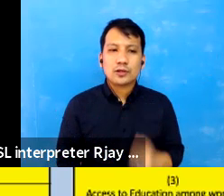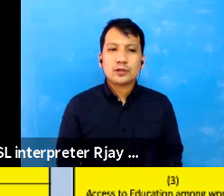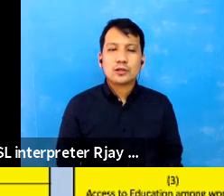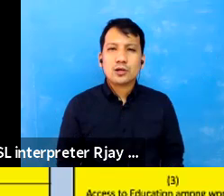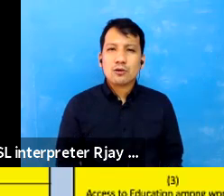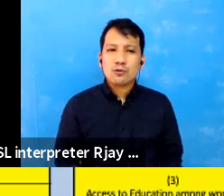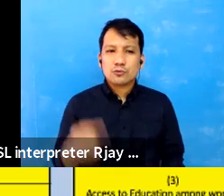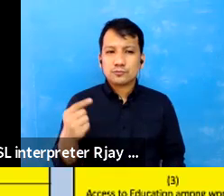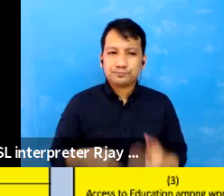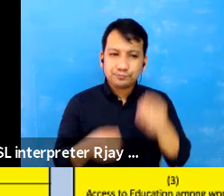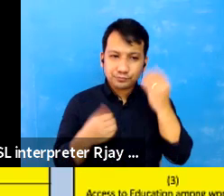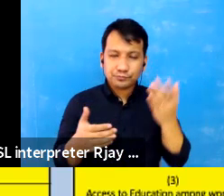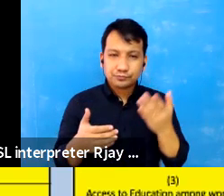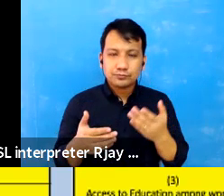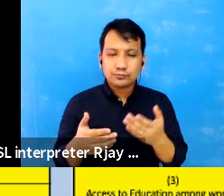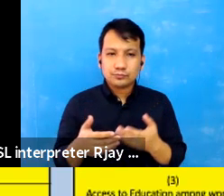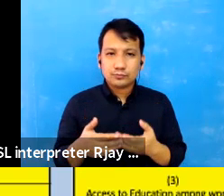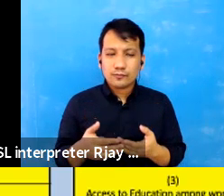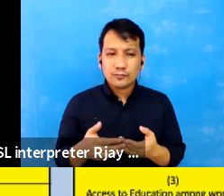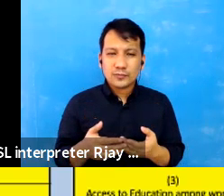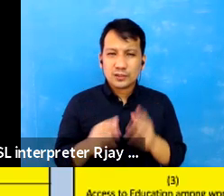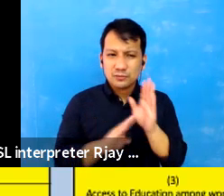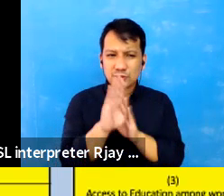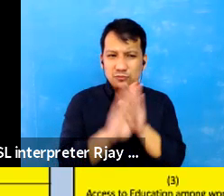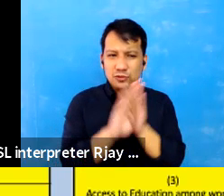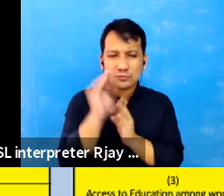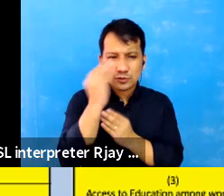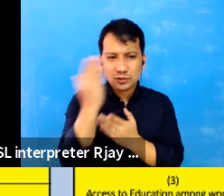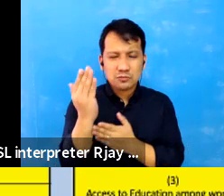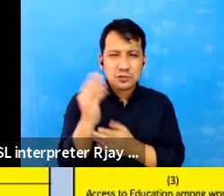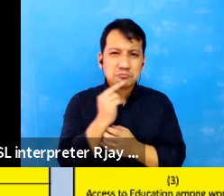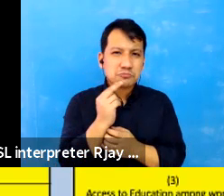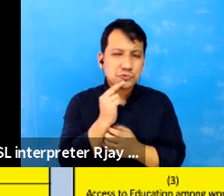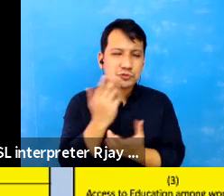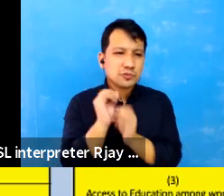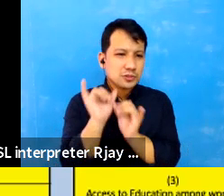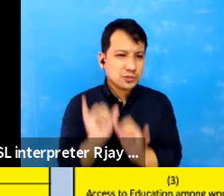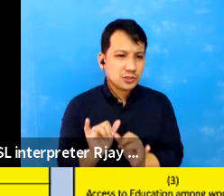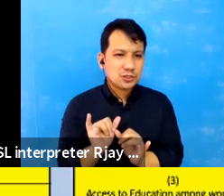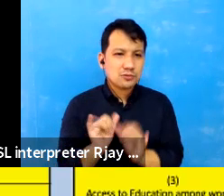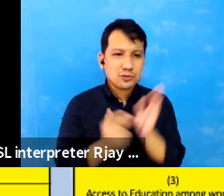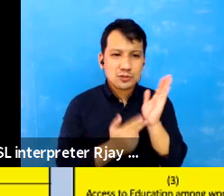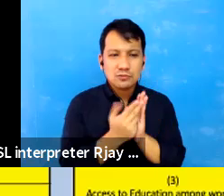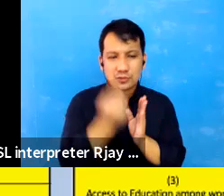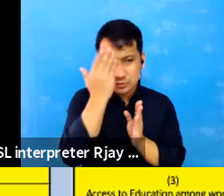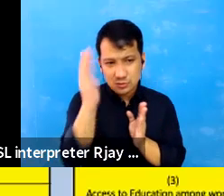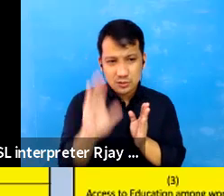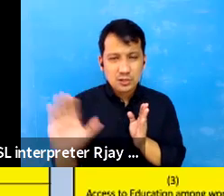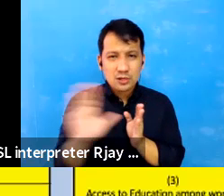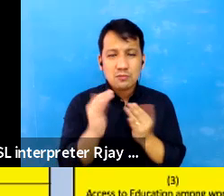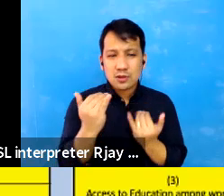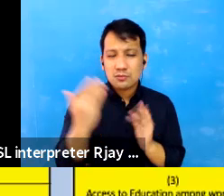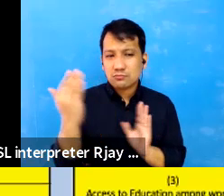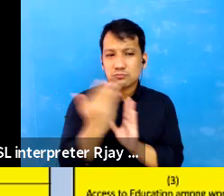What we have done in order to improve nutrition system amidst the global challenge we are facing